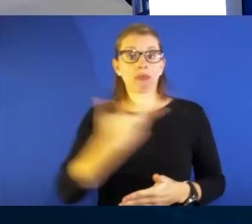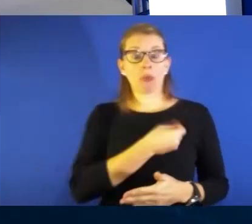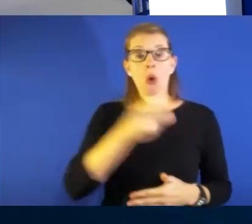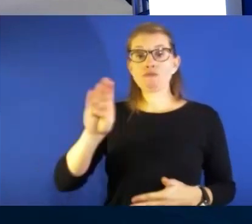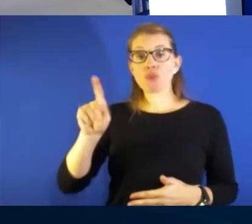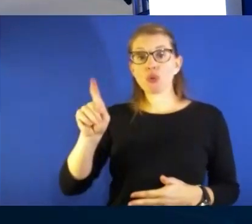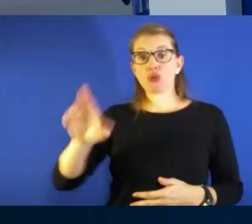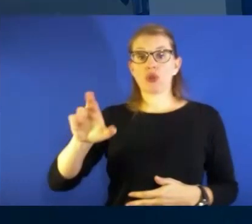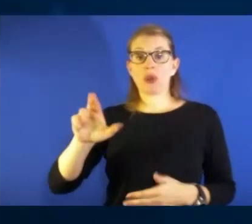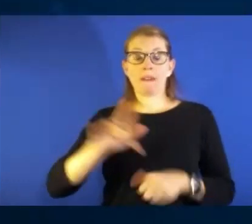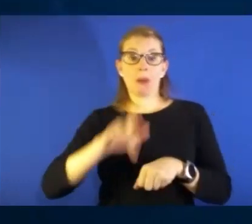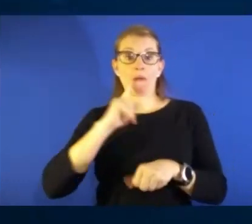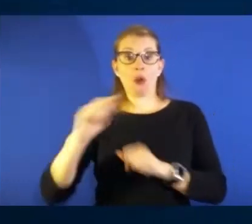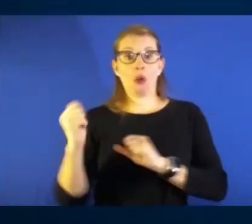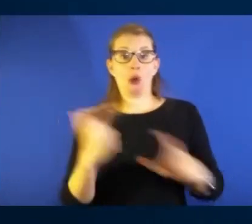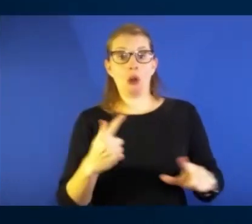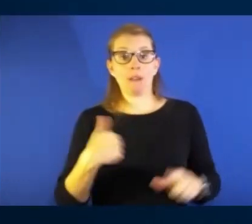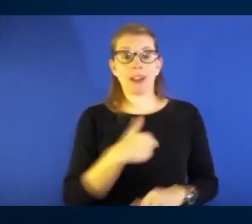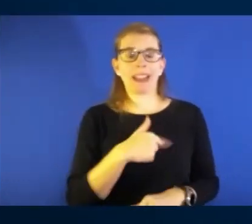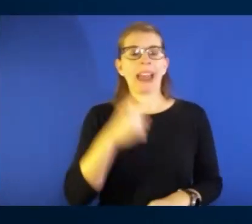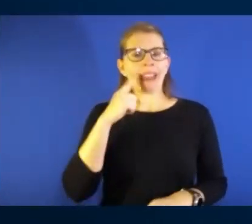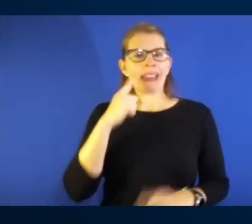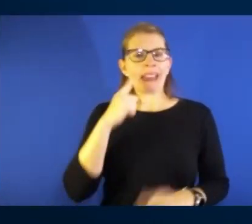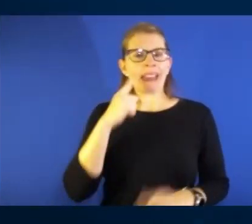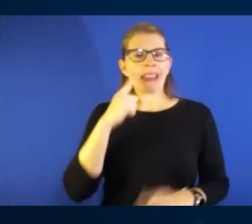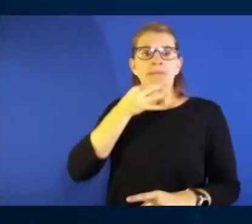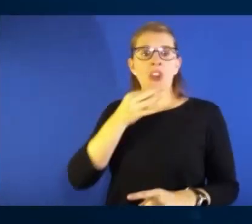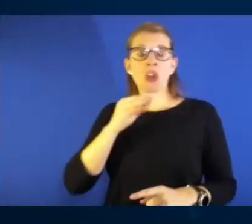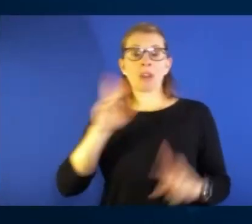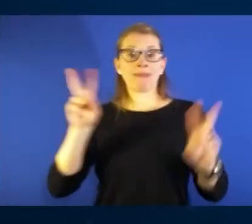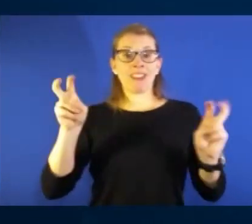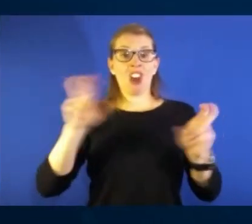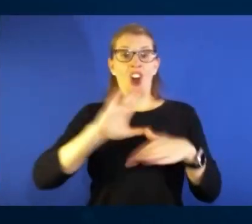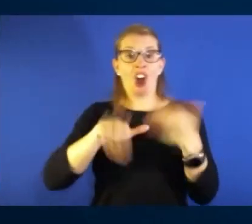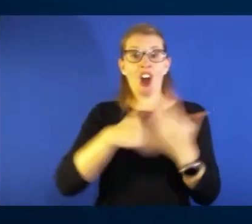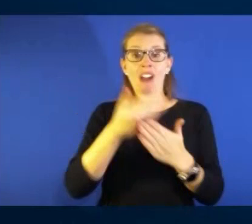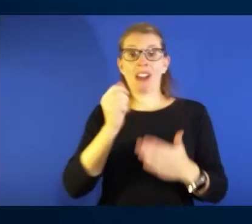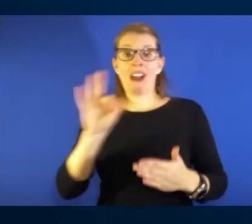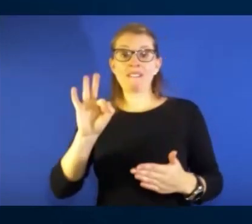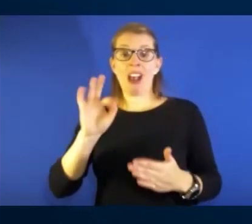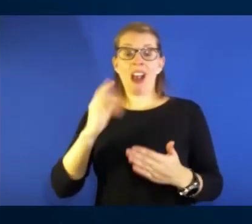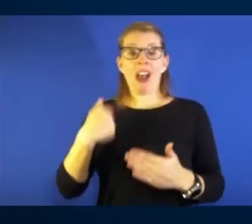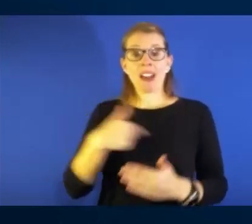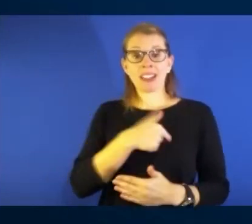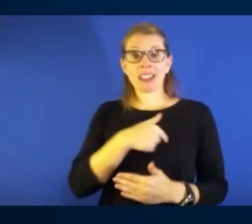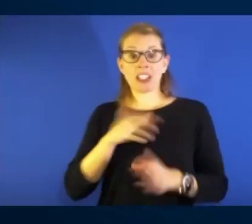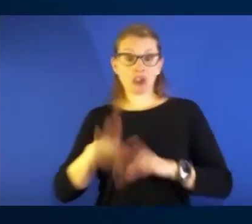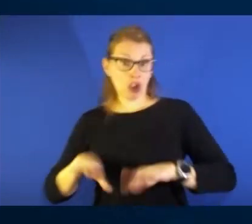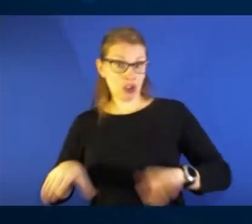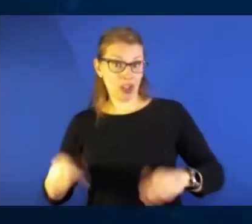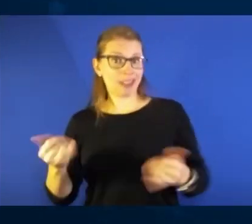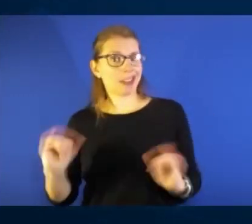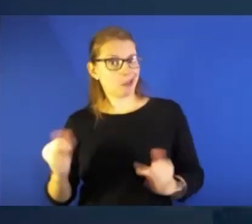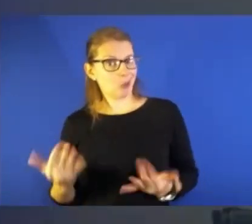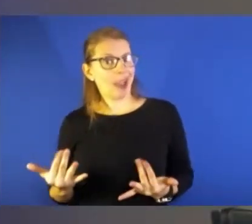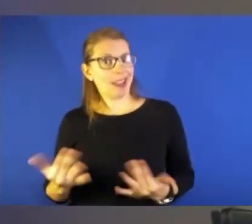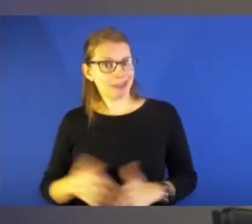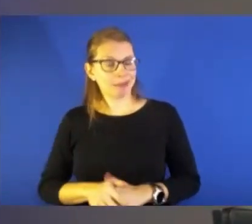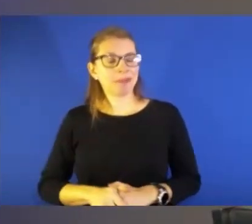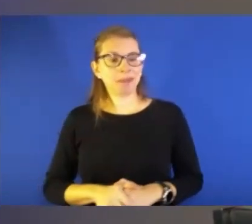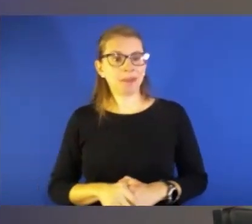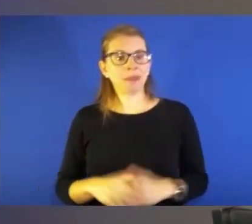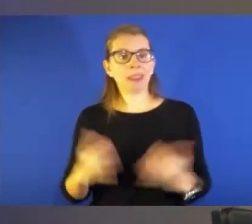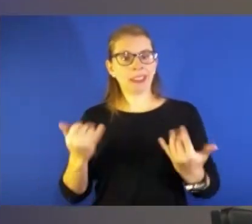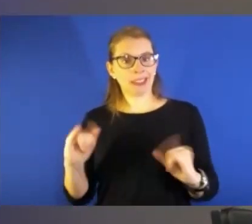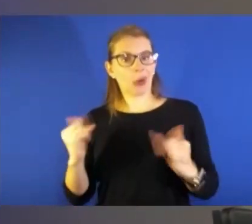coming soon. I think when you say all of us, then you also are talking about the children. So we're still waiting for the younger age